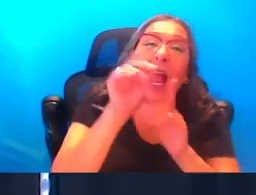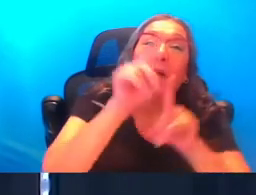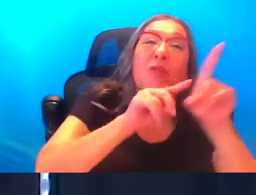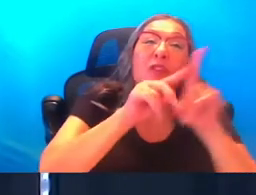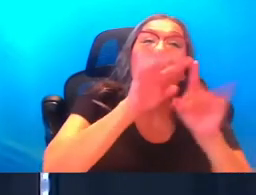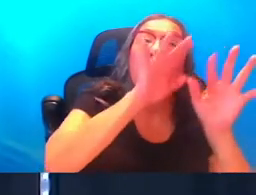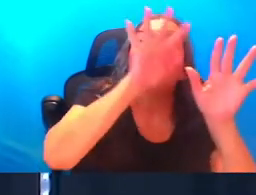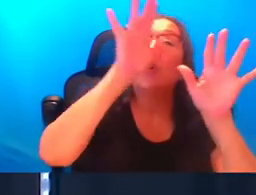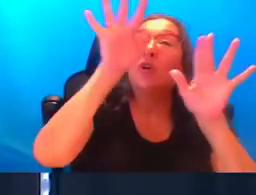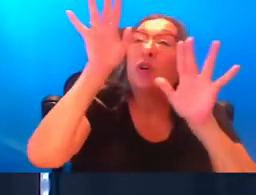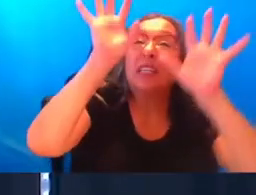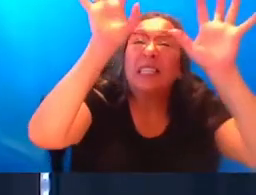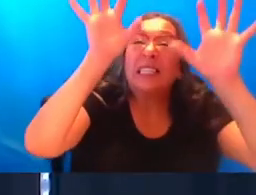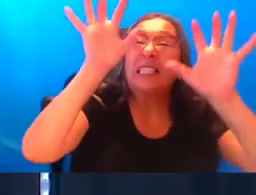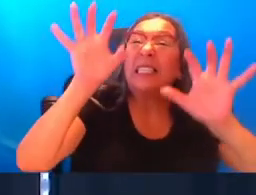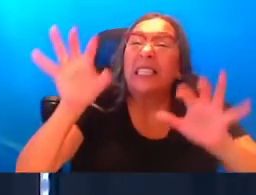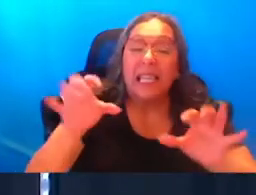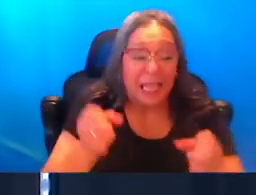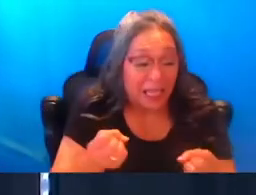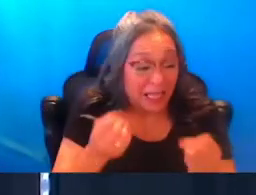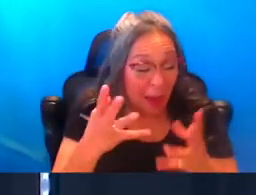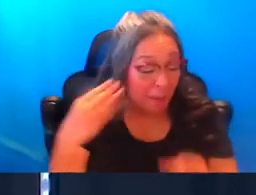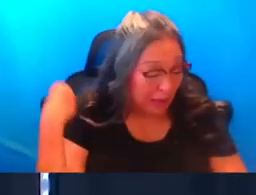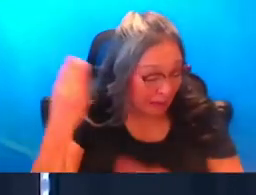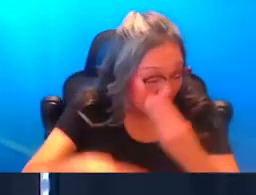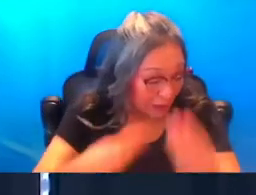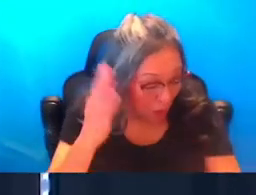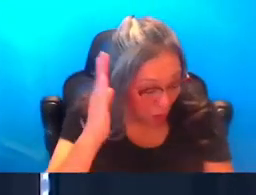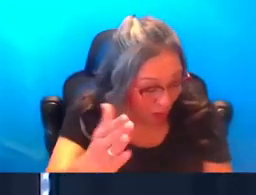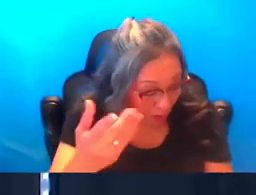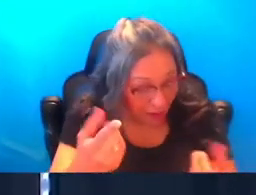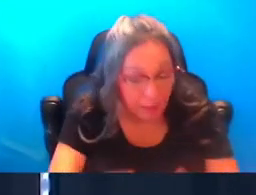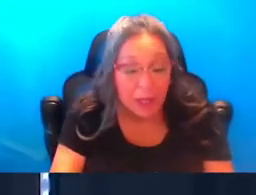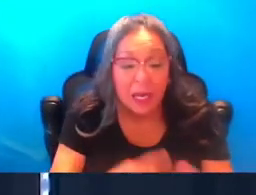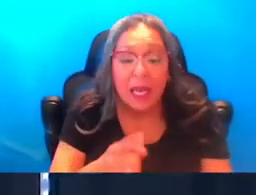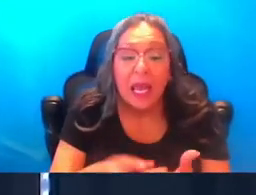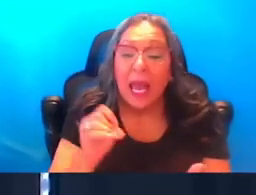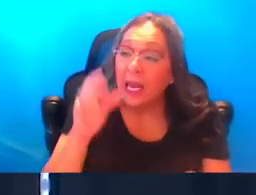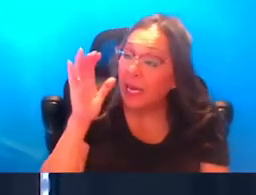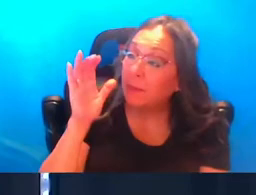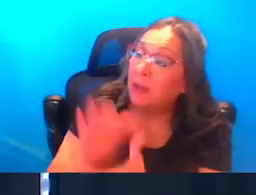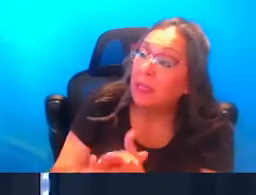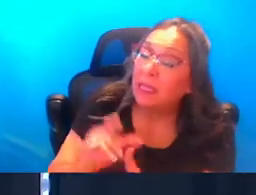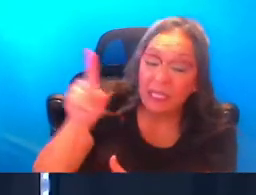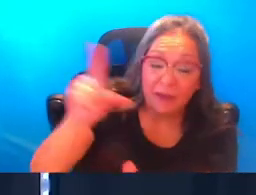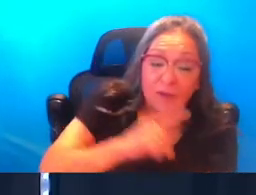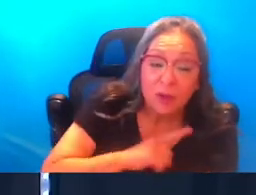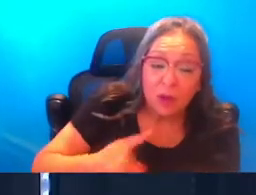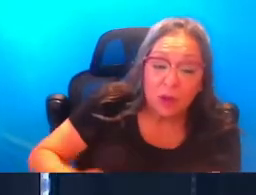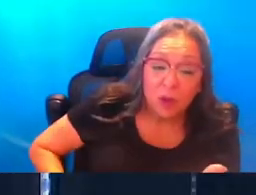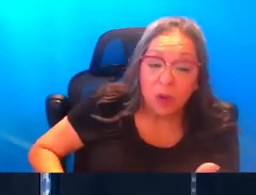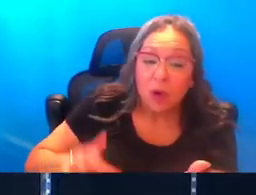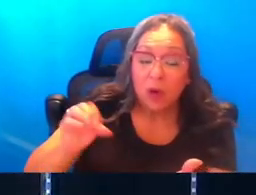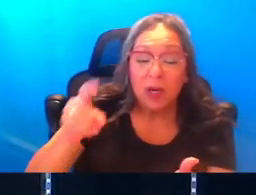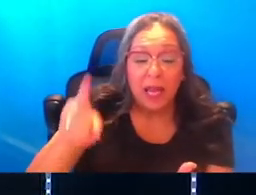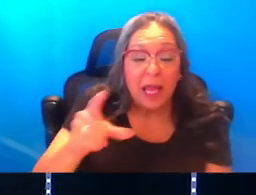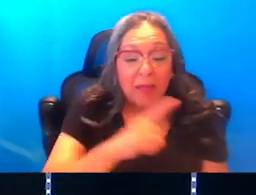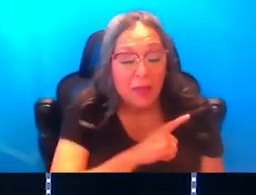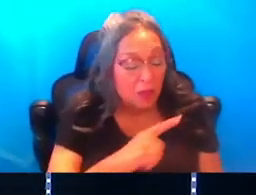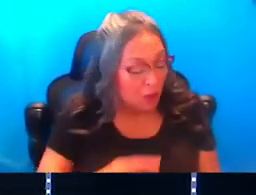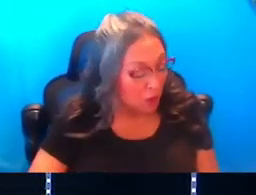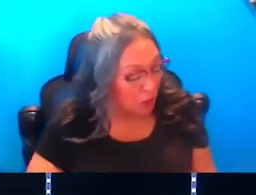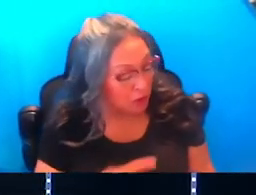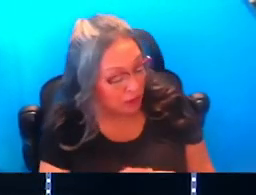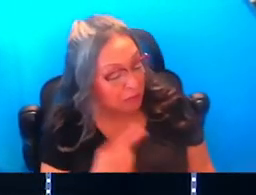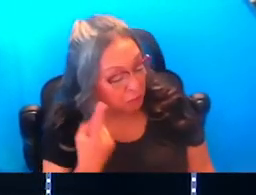many descendants you will have." And Abraham believed the Lord, and the Lord counted him as righteous because of his faith. Now that might seem like a